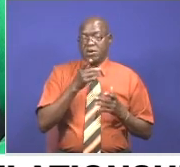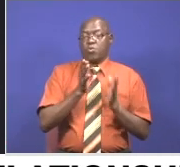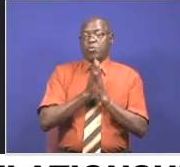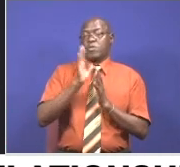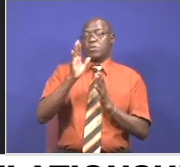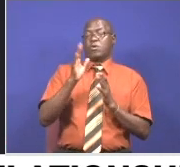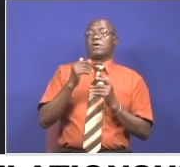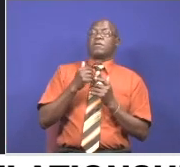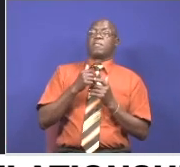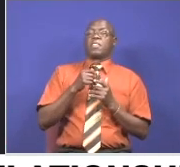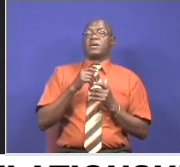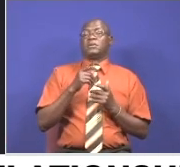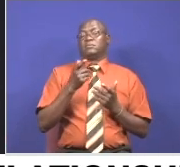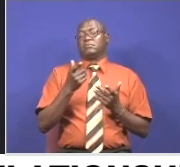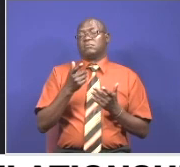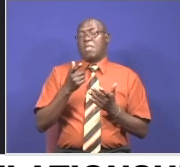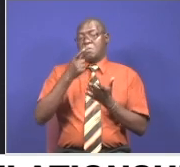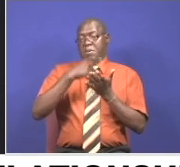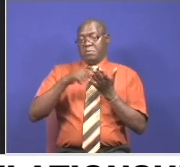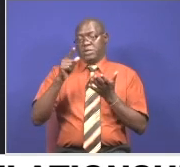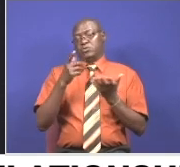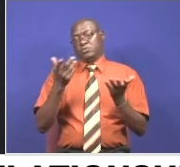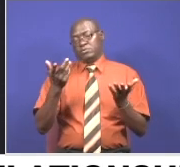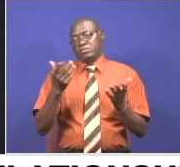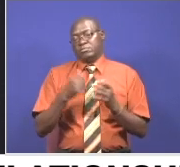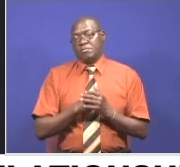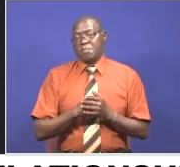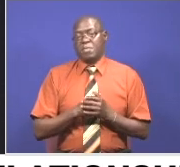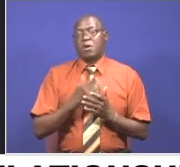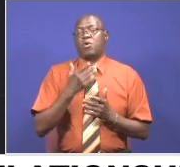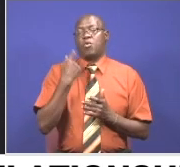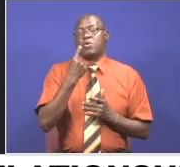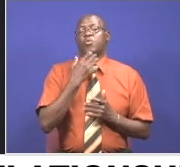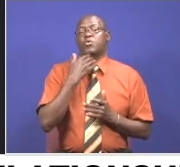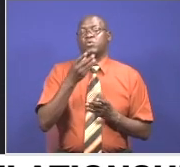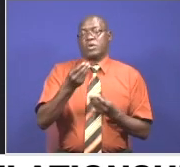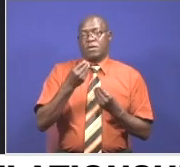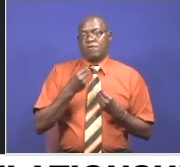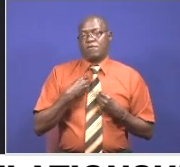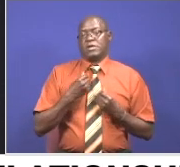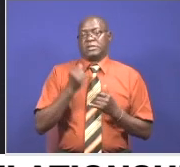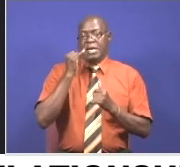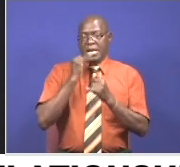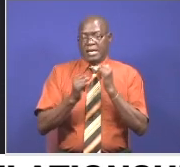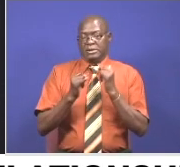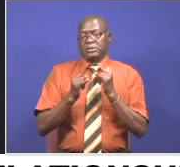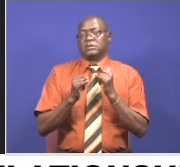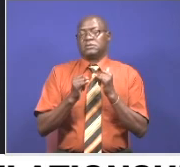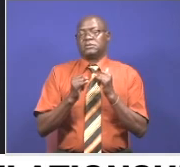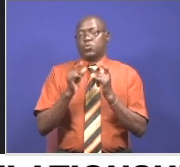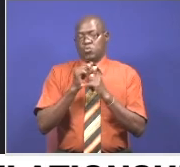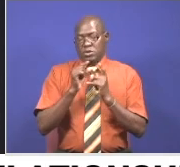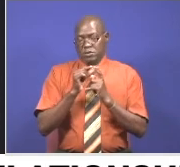of course. But we will conclude there. I just want you to give us a parting shot concerning